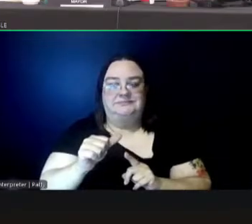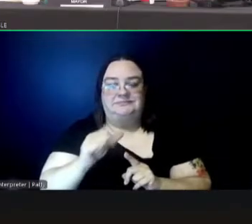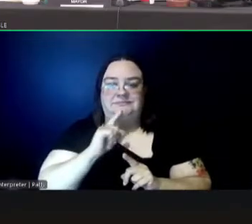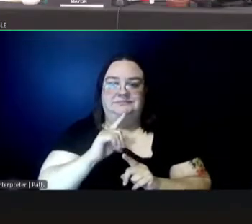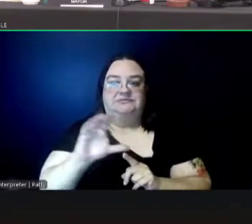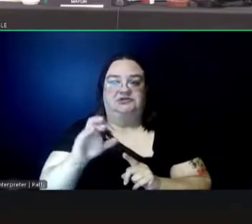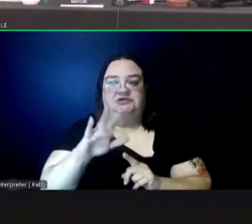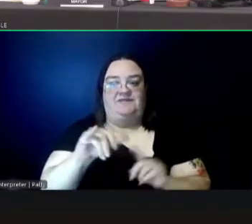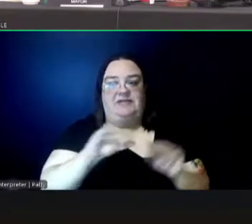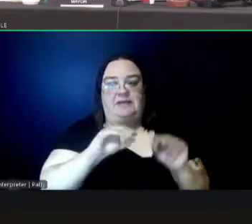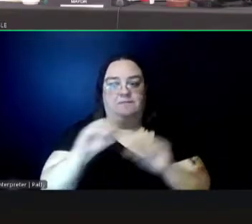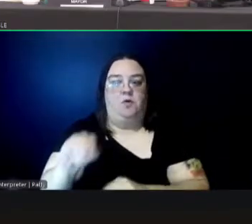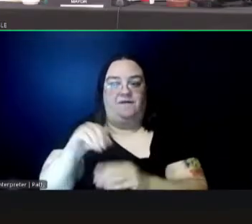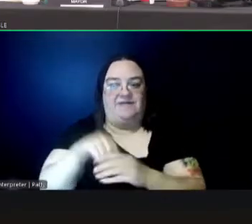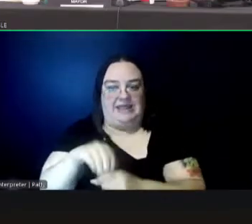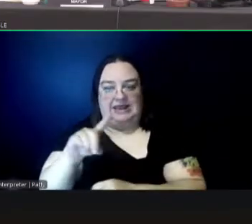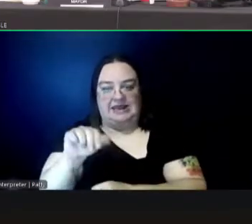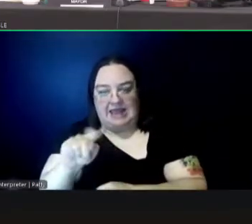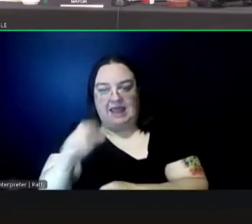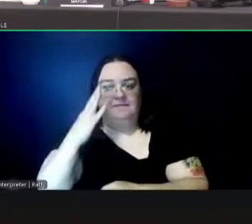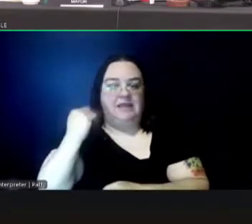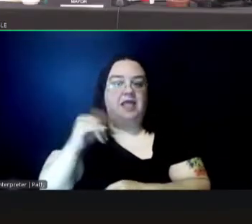UNO date is not